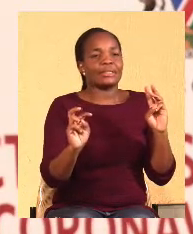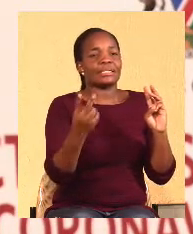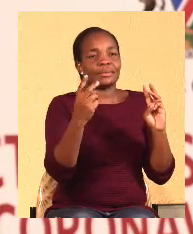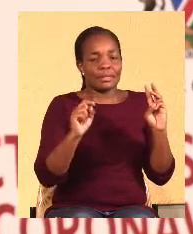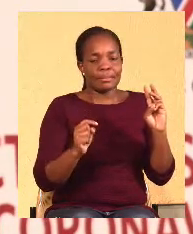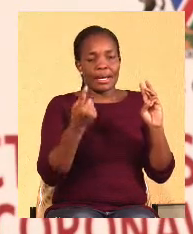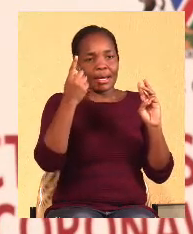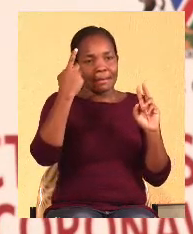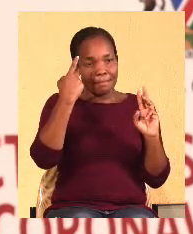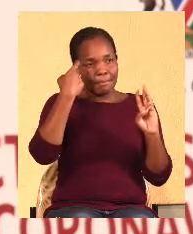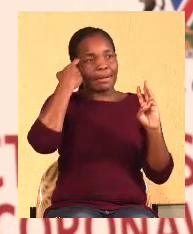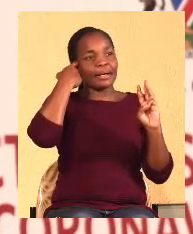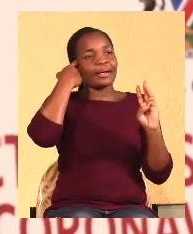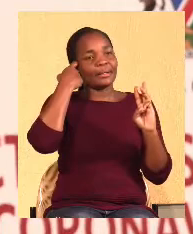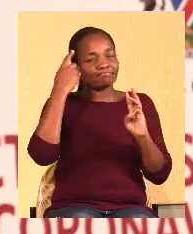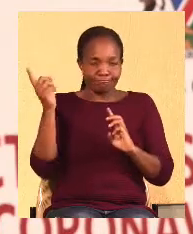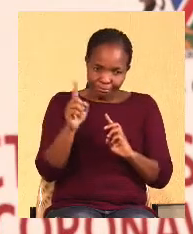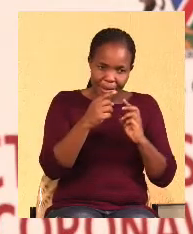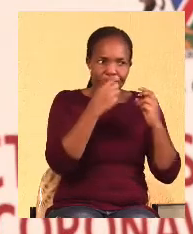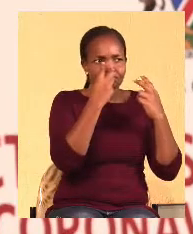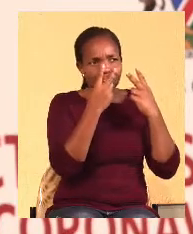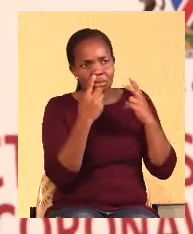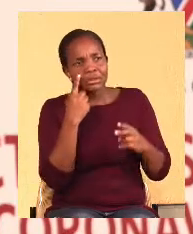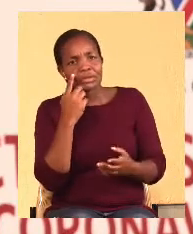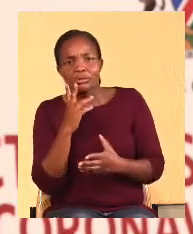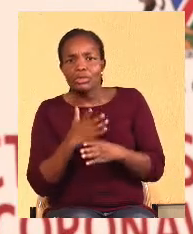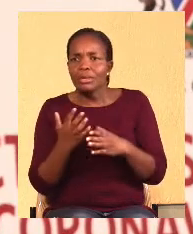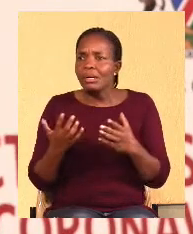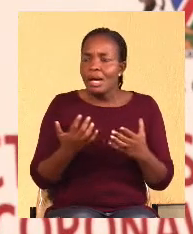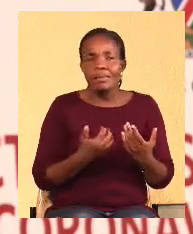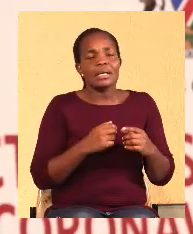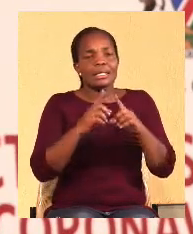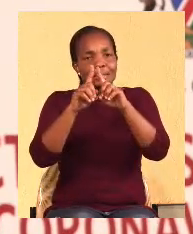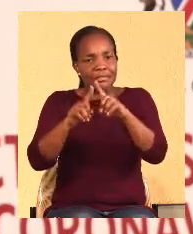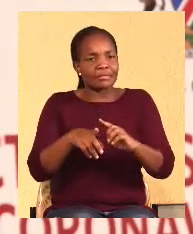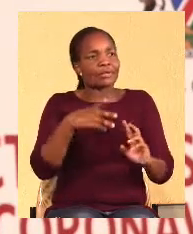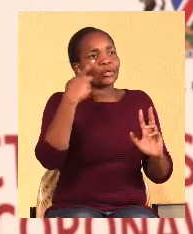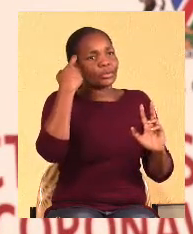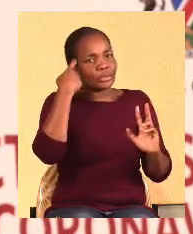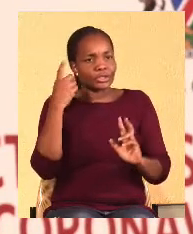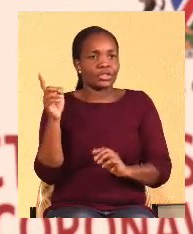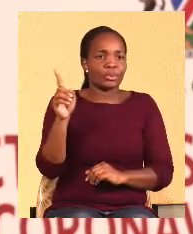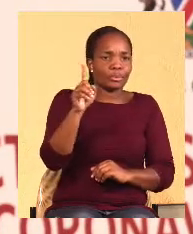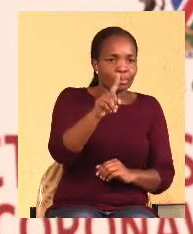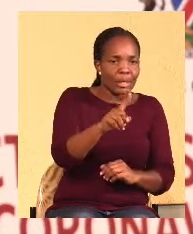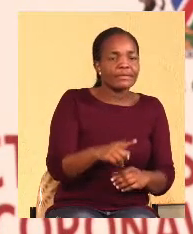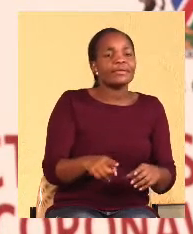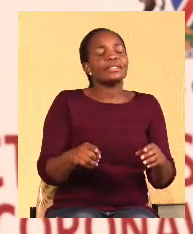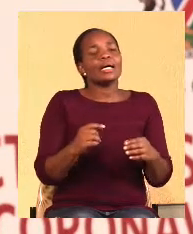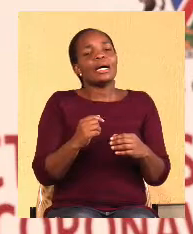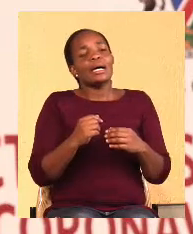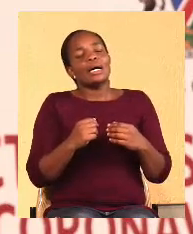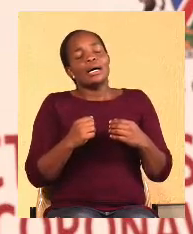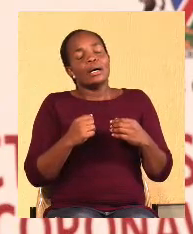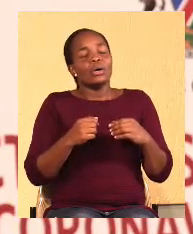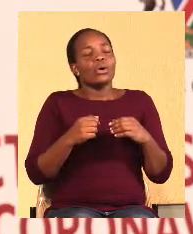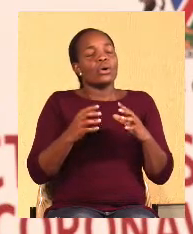Mrs. Netumbon Nanjindaitwa, our minister, Dr. Shangula sometimes also come, the